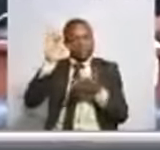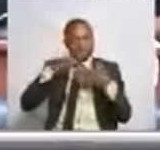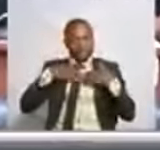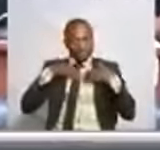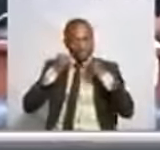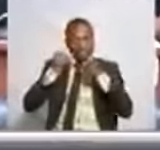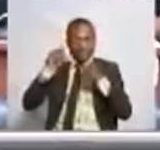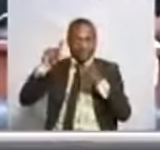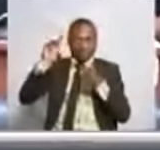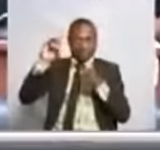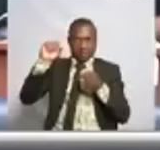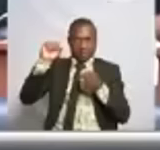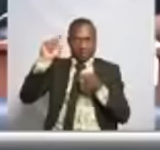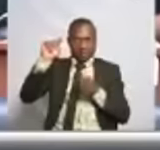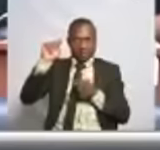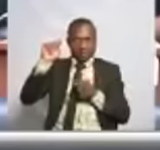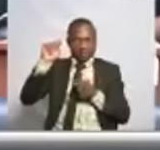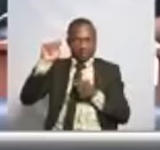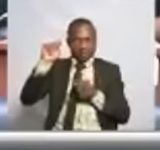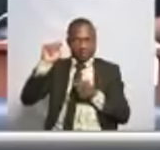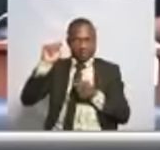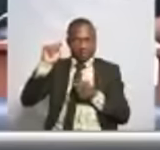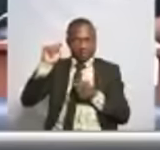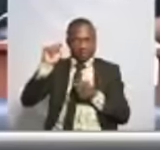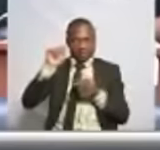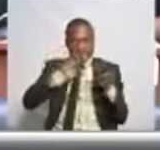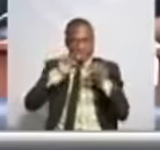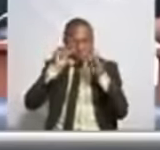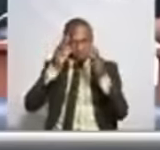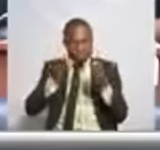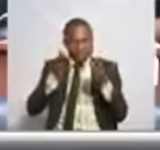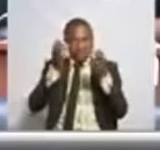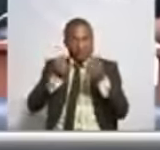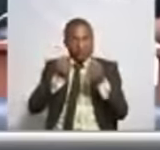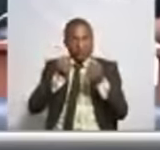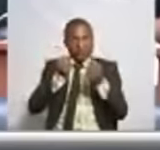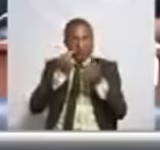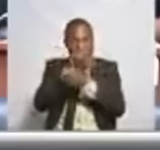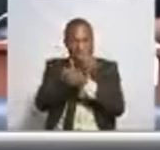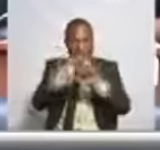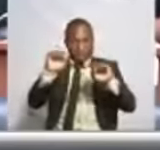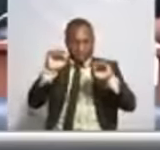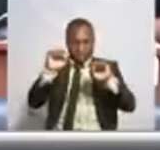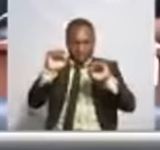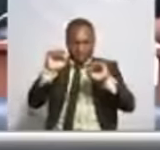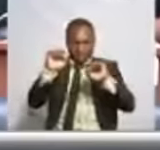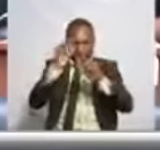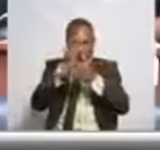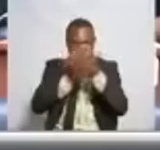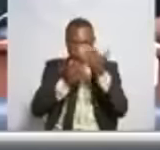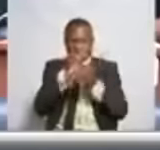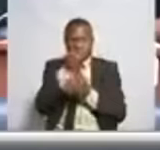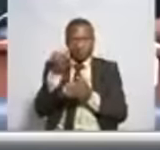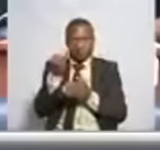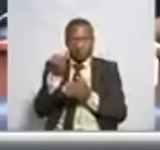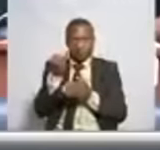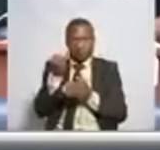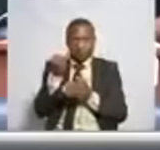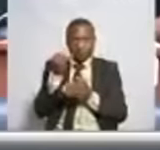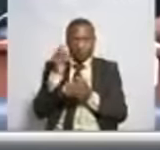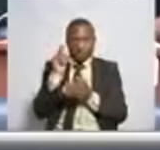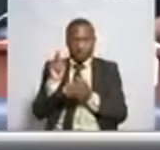posts. The mover of the motion is seeking to cure some nuisance, and that is